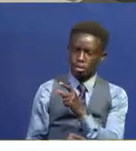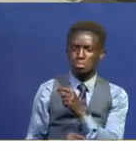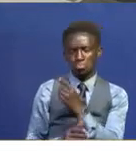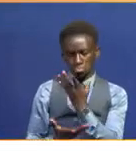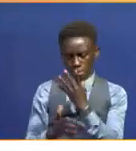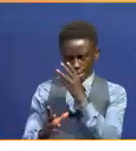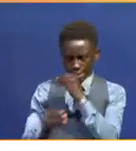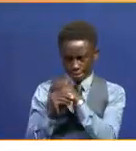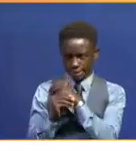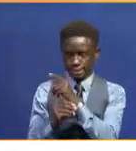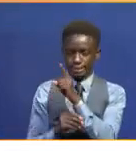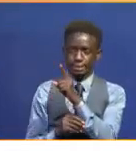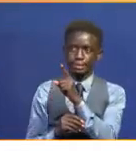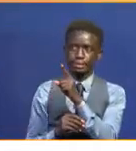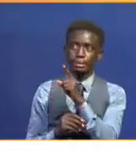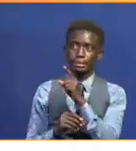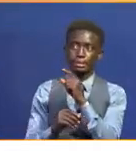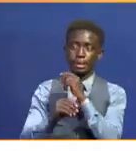when you come to the professionals,